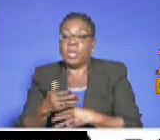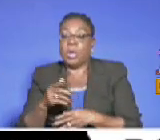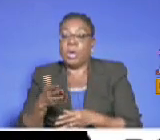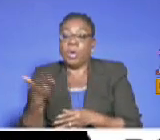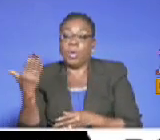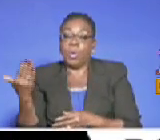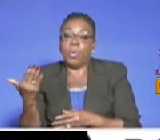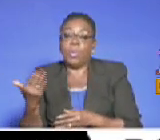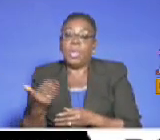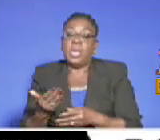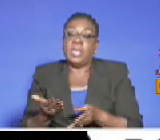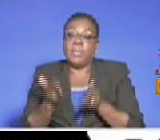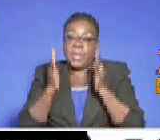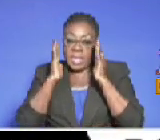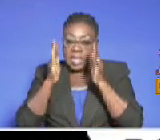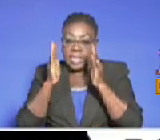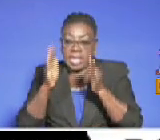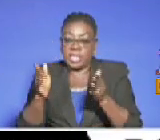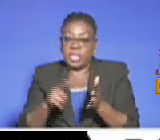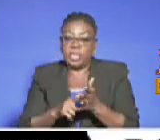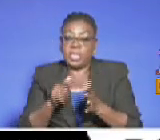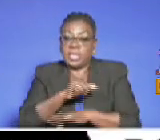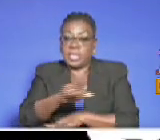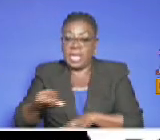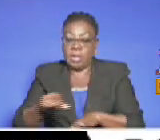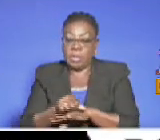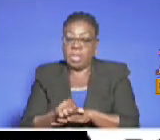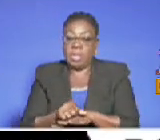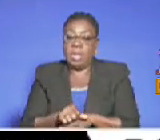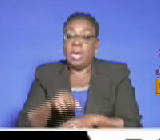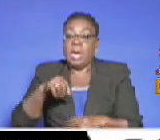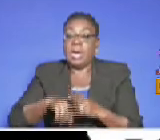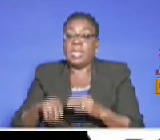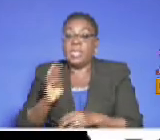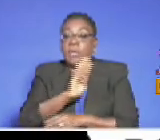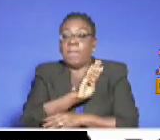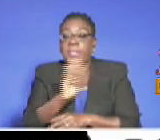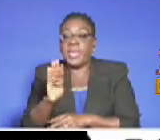attention is not only paid to this area, but also over into the Bain Town area as well.